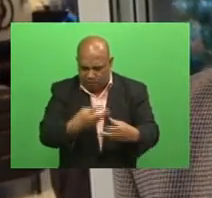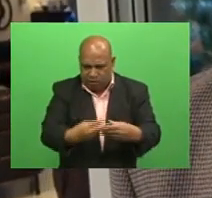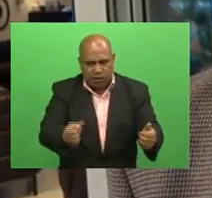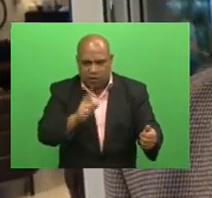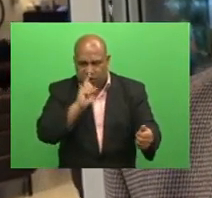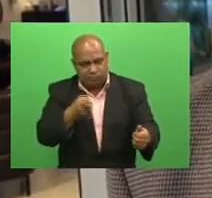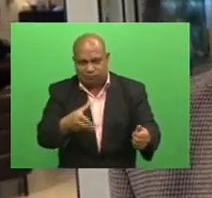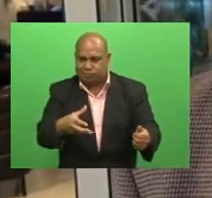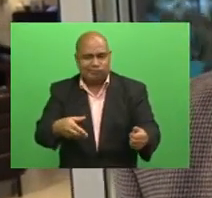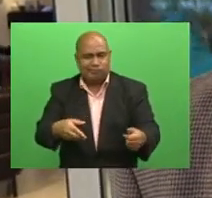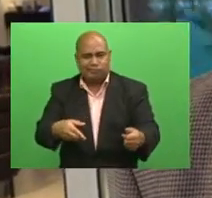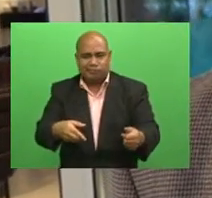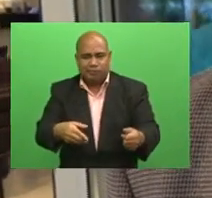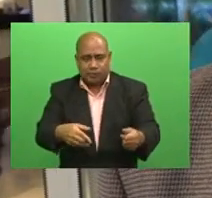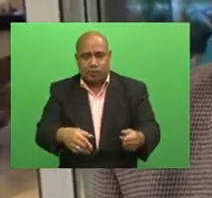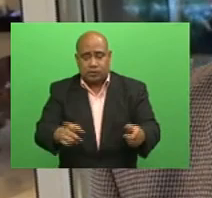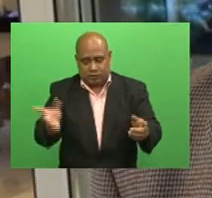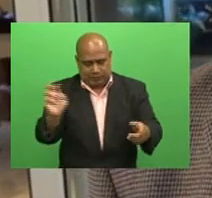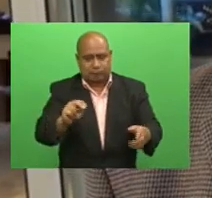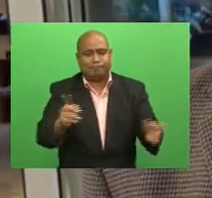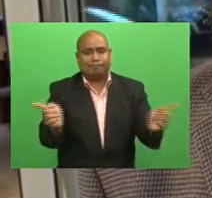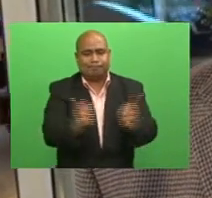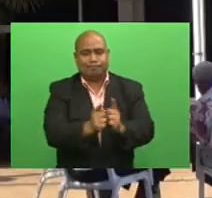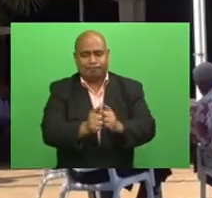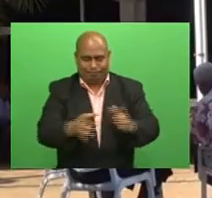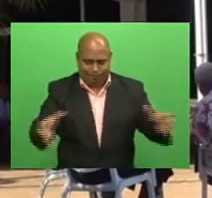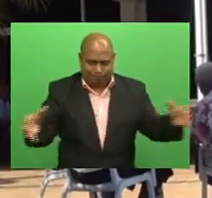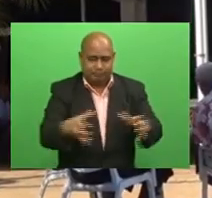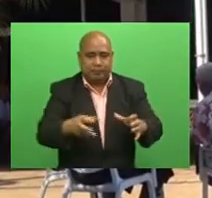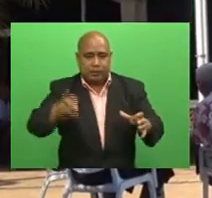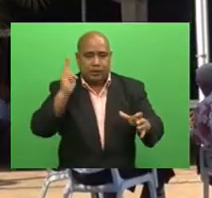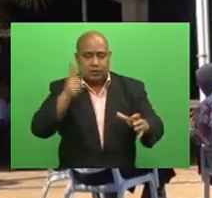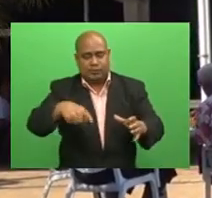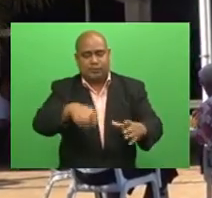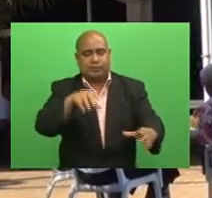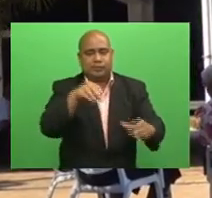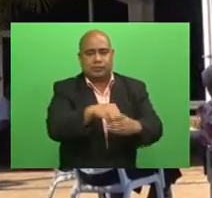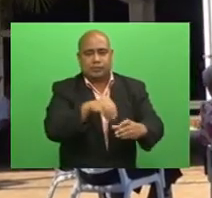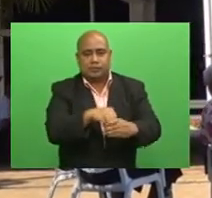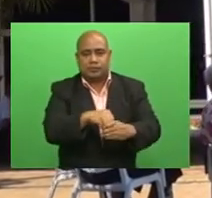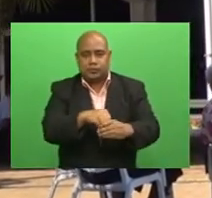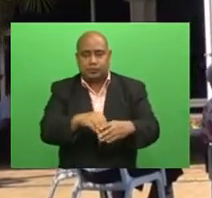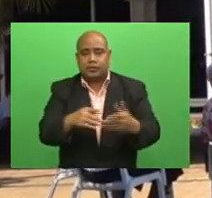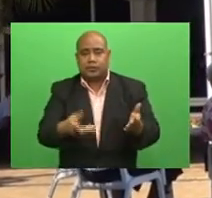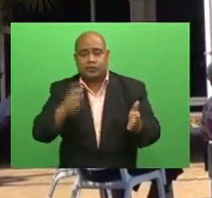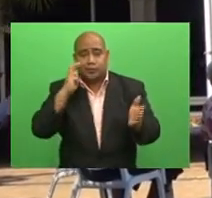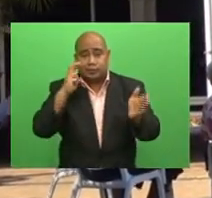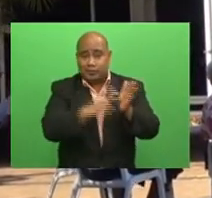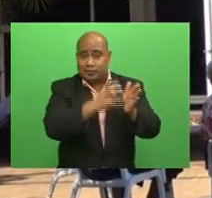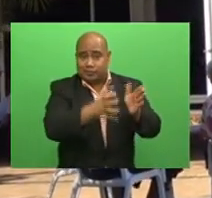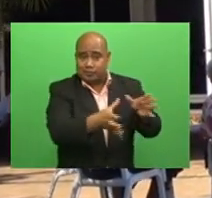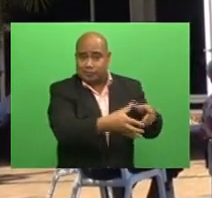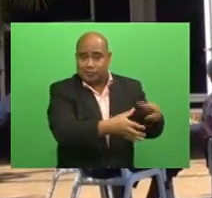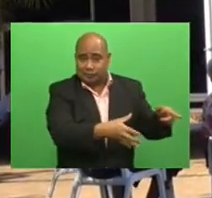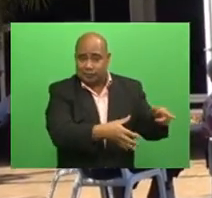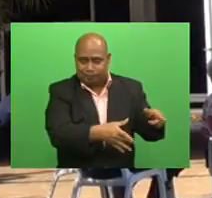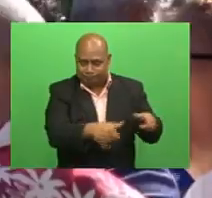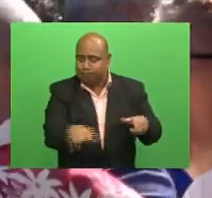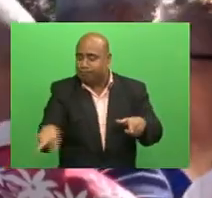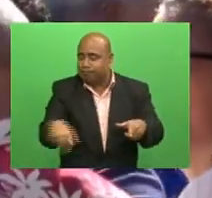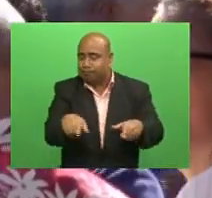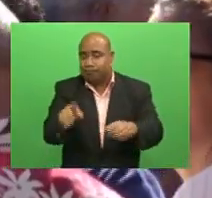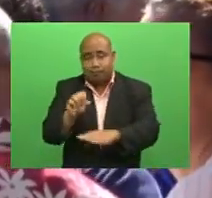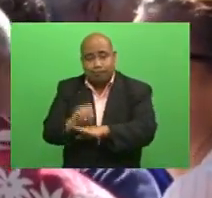will reconvene early next week. The registrar has advised the management board of the suspended party to fulfill